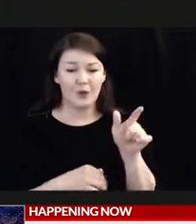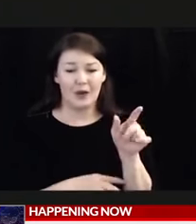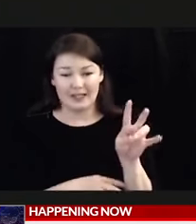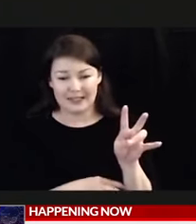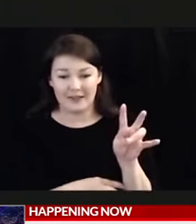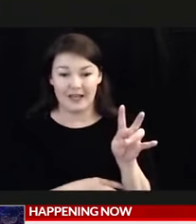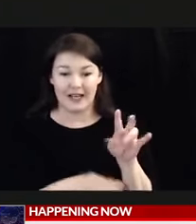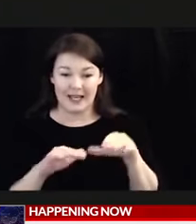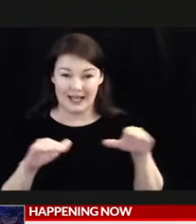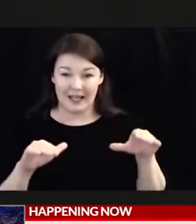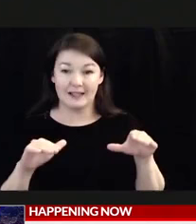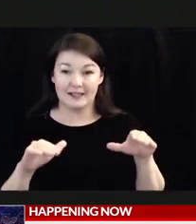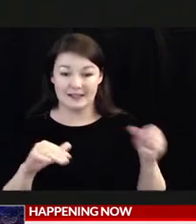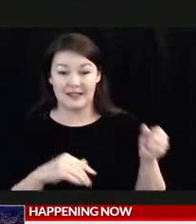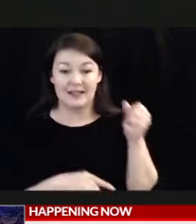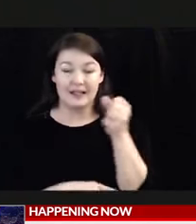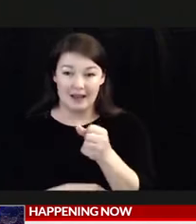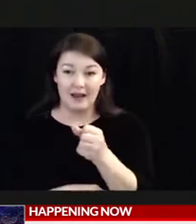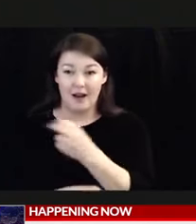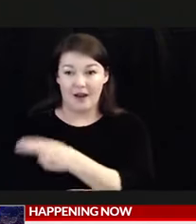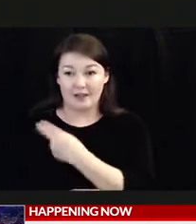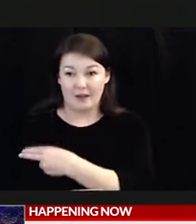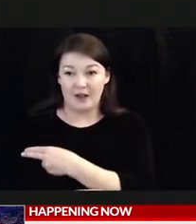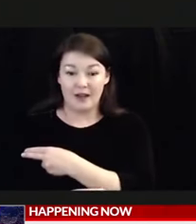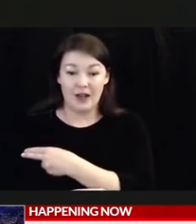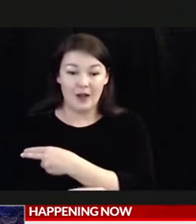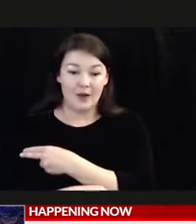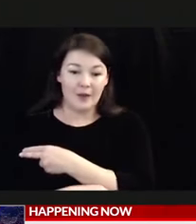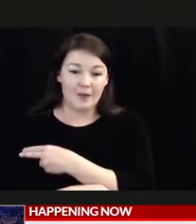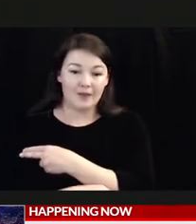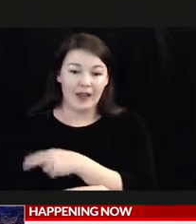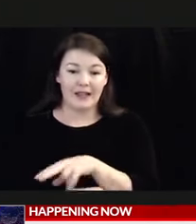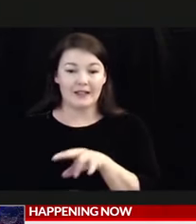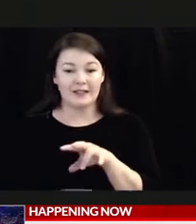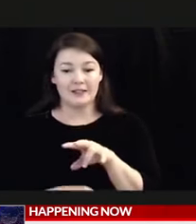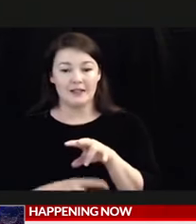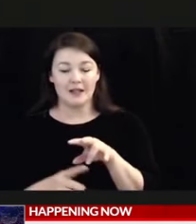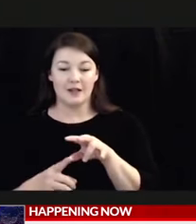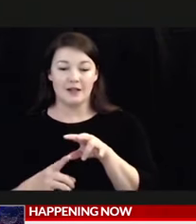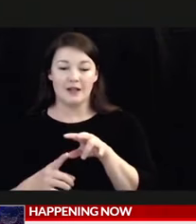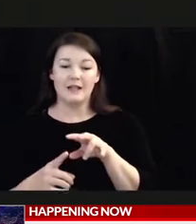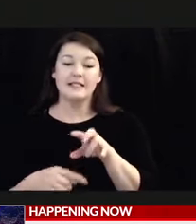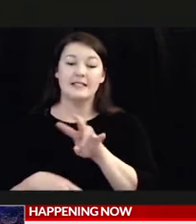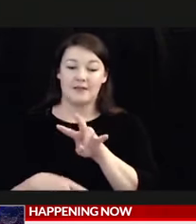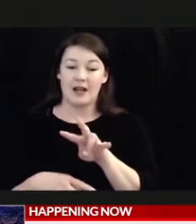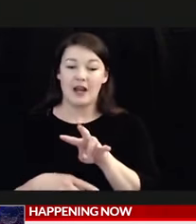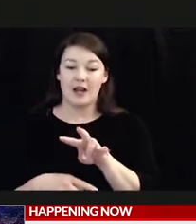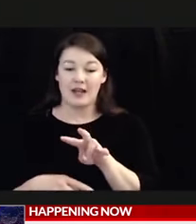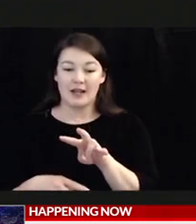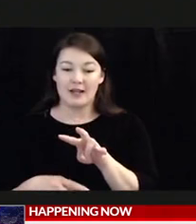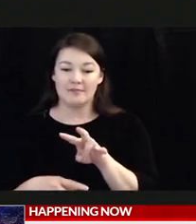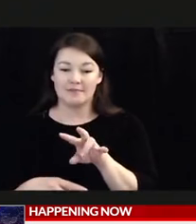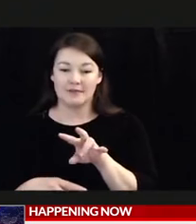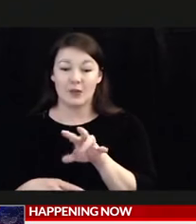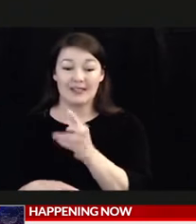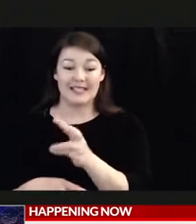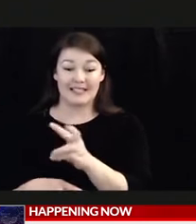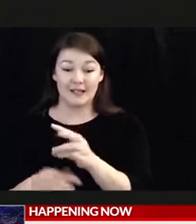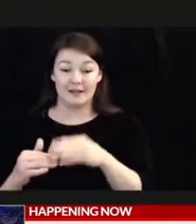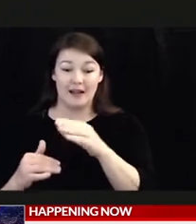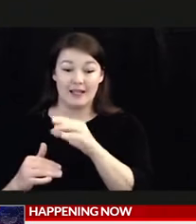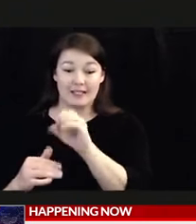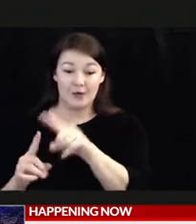them are 0 to 11. And very sadly as well, 7 of them are age 12 to 17. And why do I say sadly? It's because 0 of